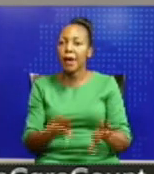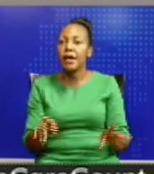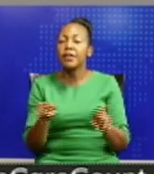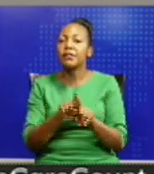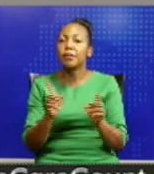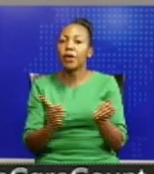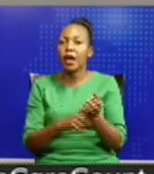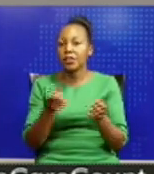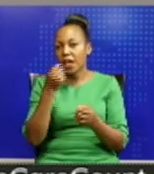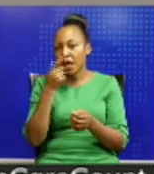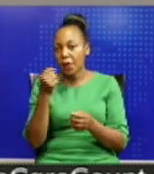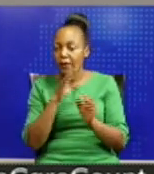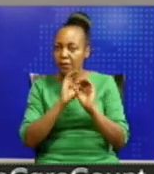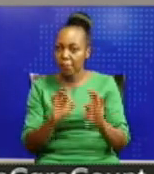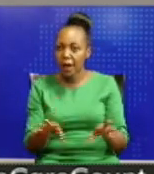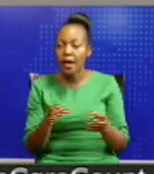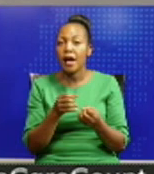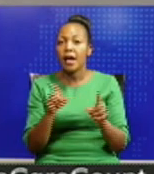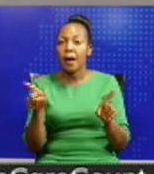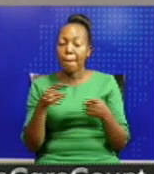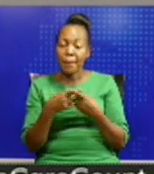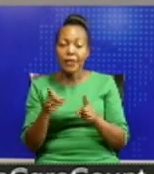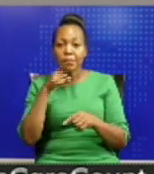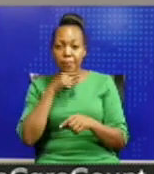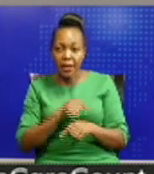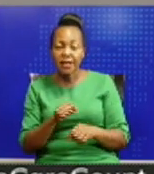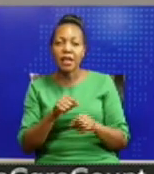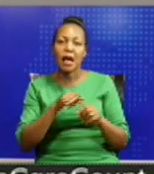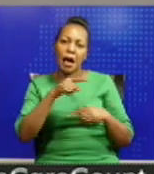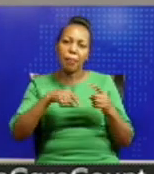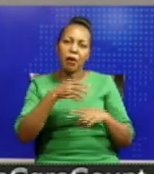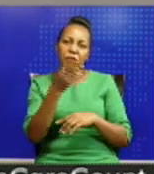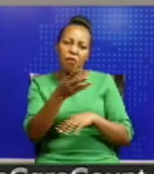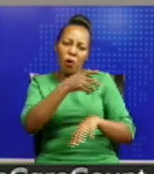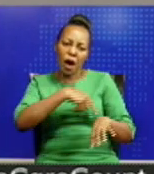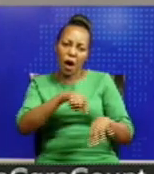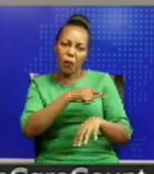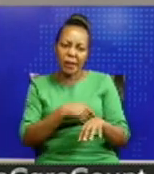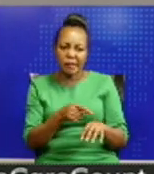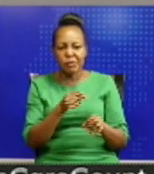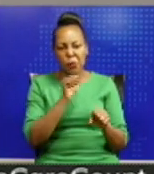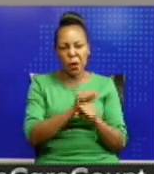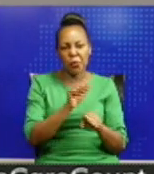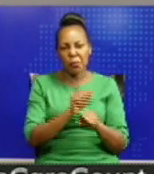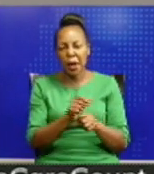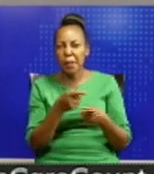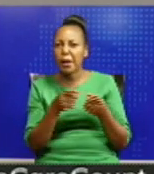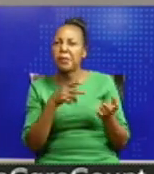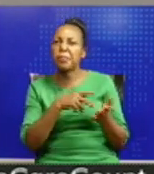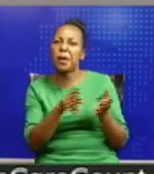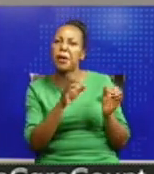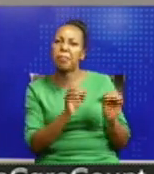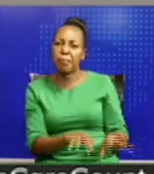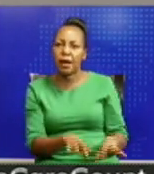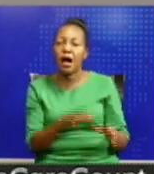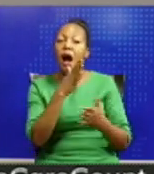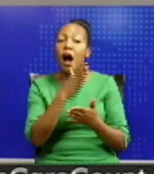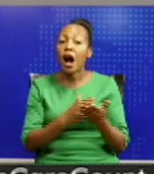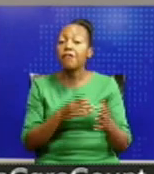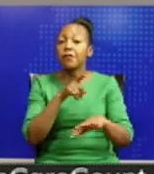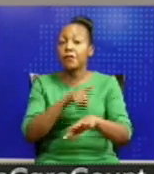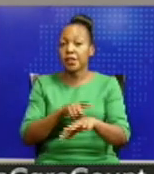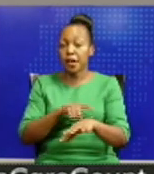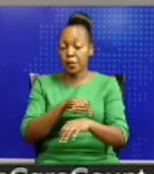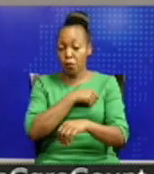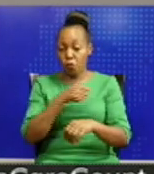their jobs on average. Men, on the other hand, actually spend about 4 hours a day on unpaid care and domestic work, just half of the time